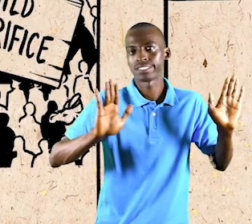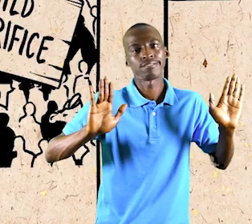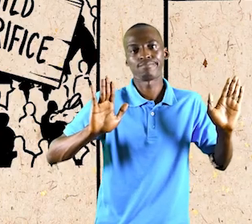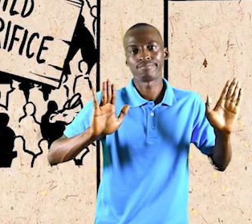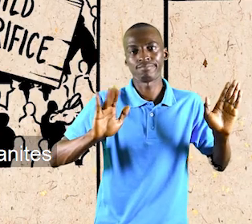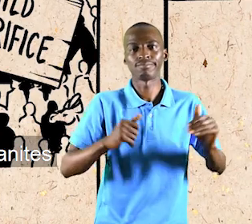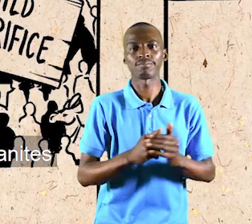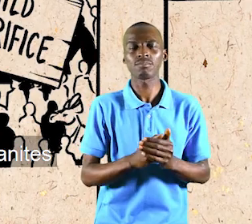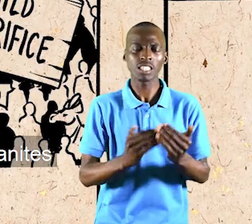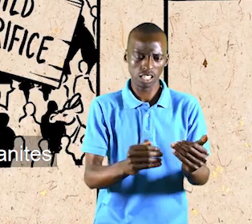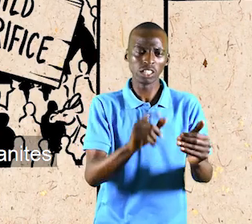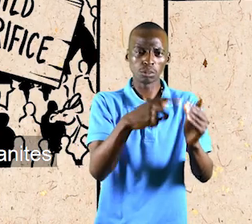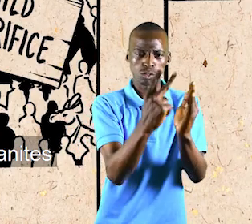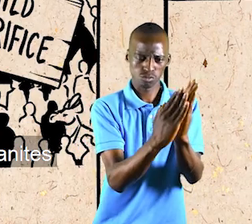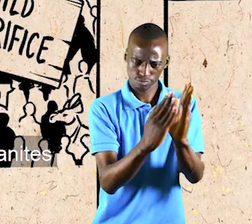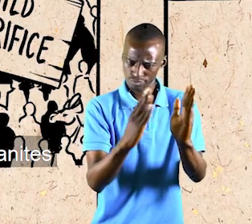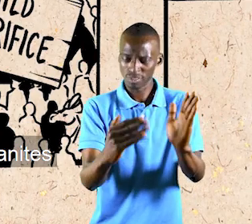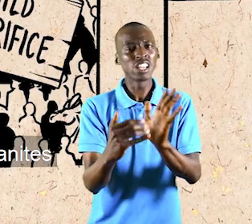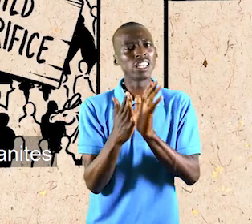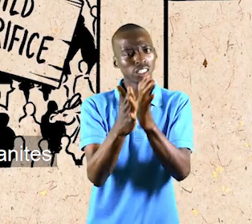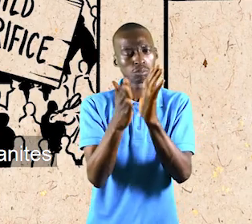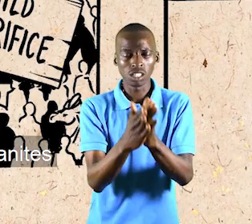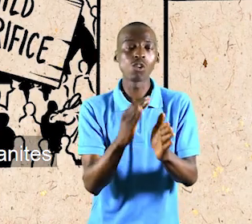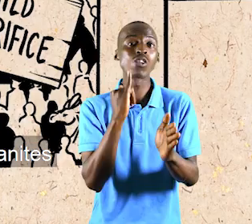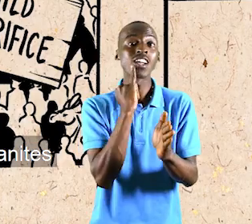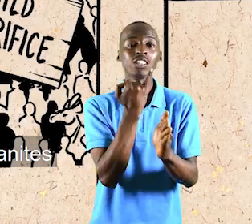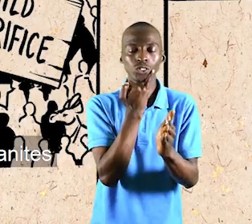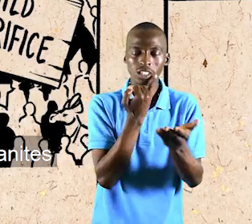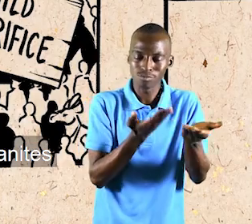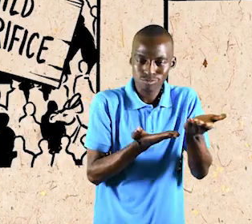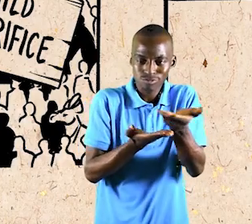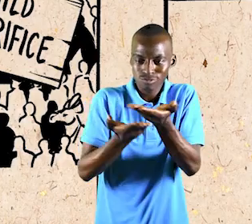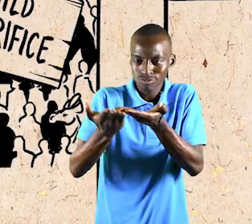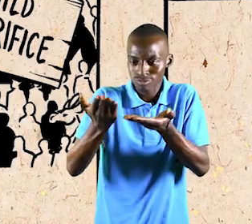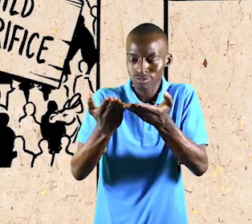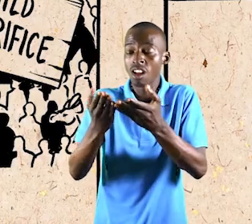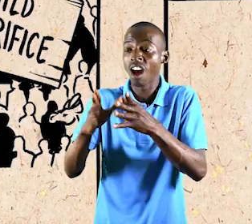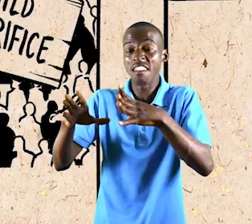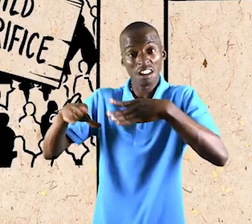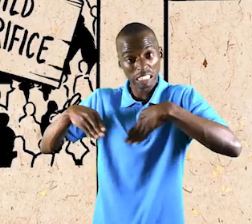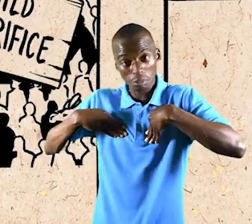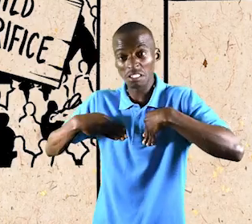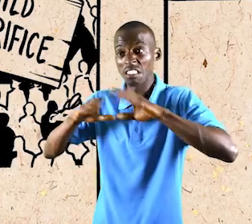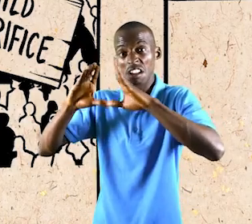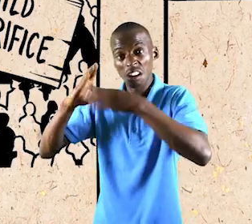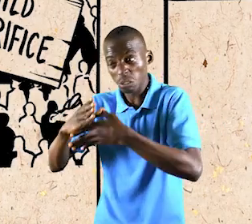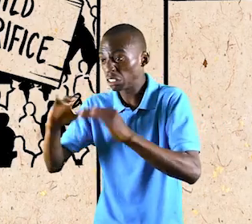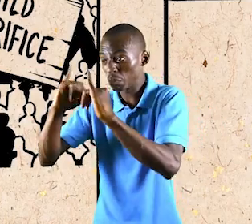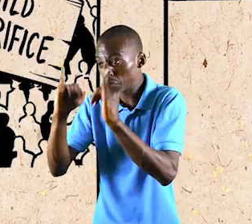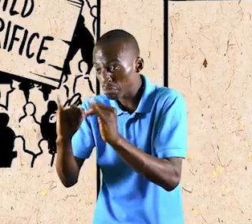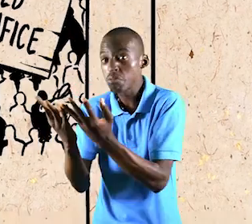not happen. Chapter 2 describes how Israel just moved in alongside the Canaanites and adopted all their cultural and